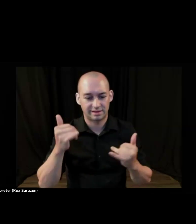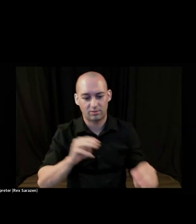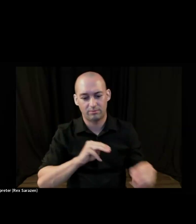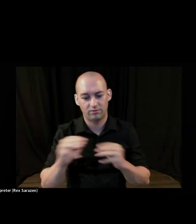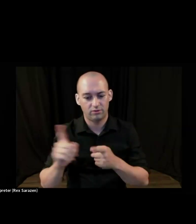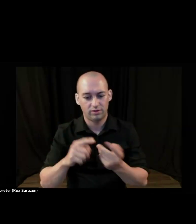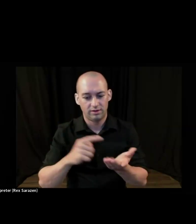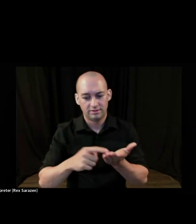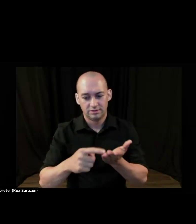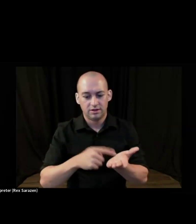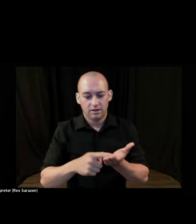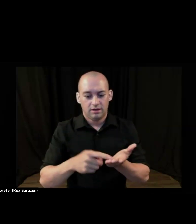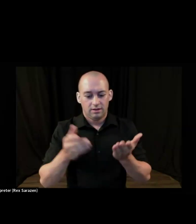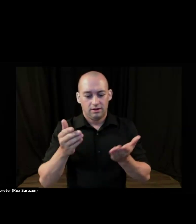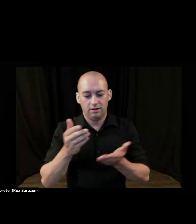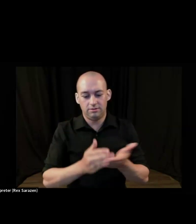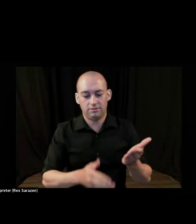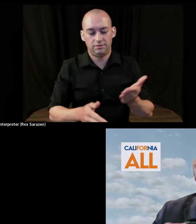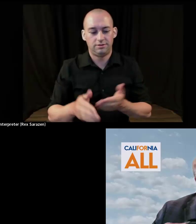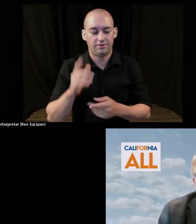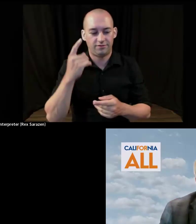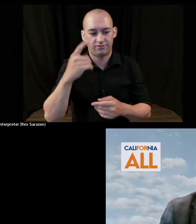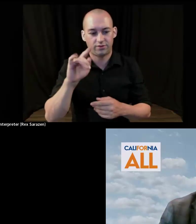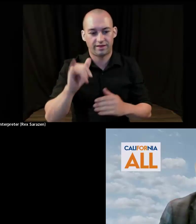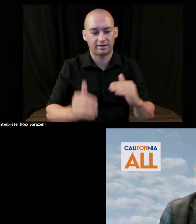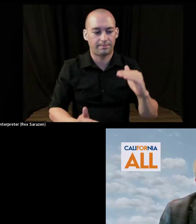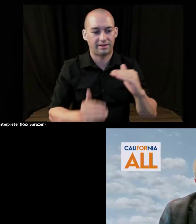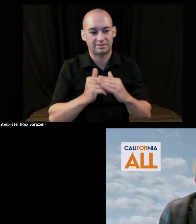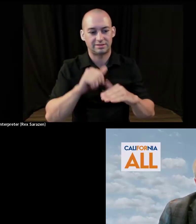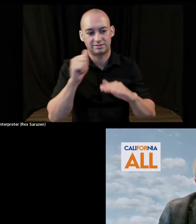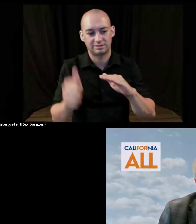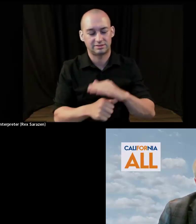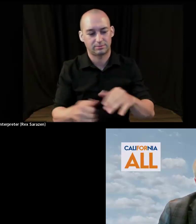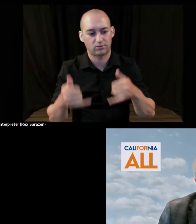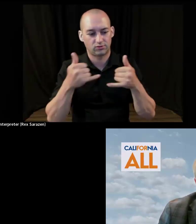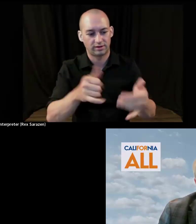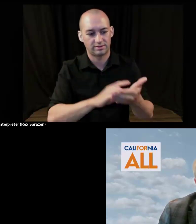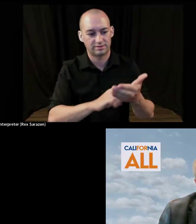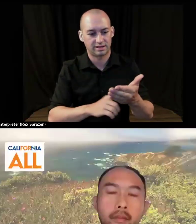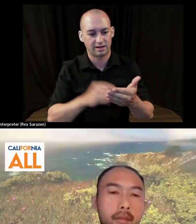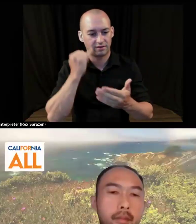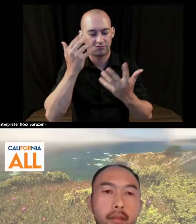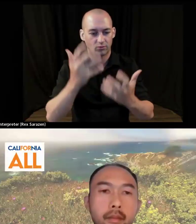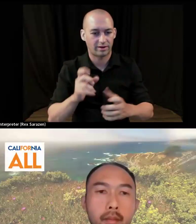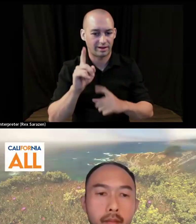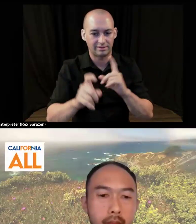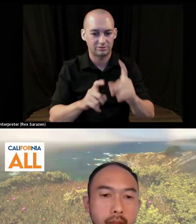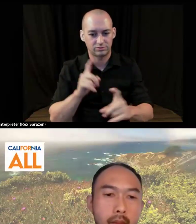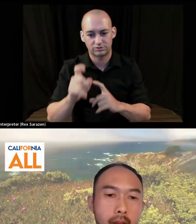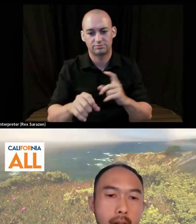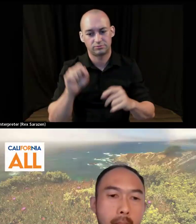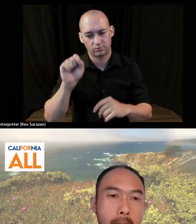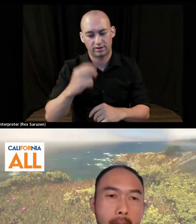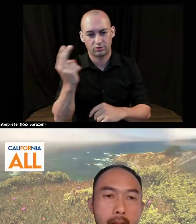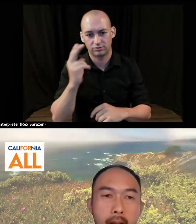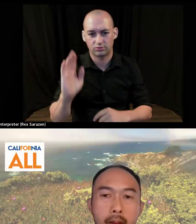discussion portion on the capacity subgrant program design. If you'd like to ask a question, again, you can use the raise your hand function, the